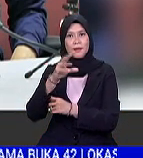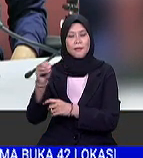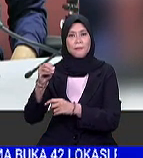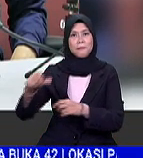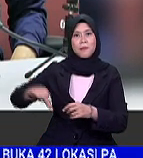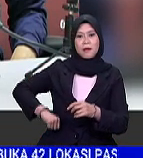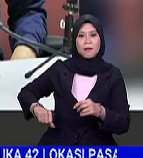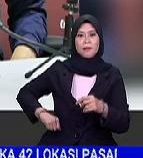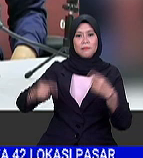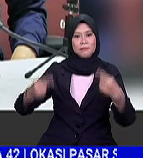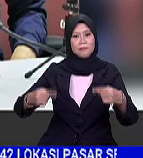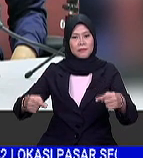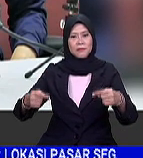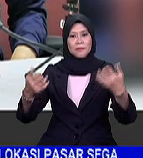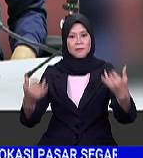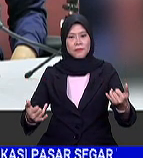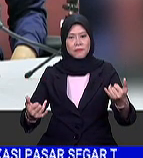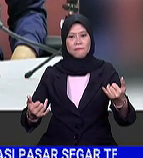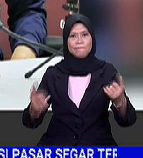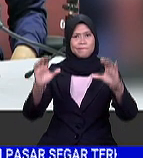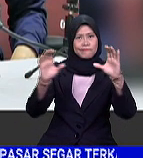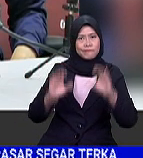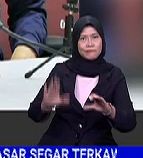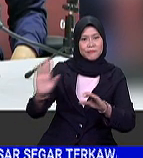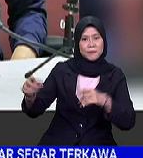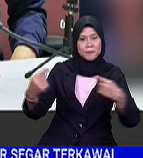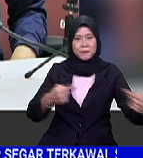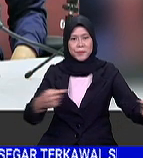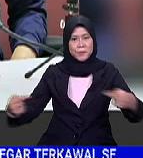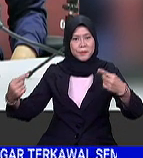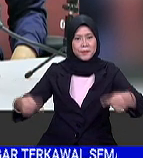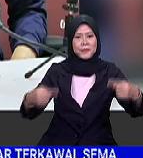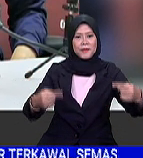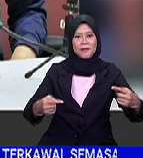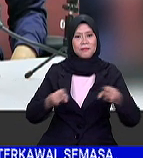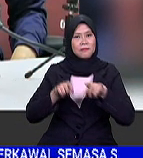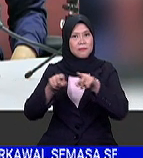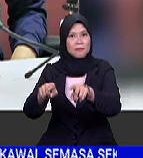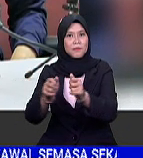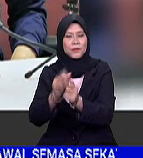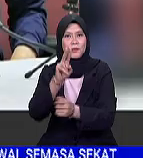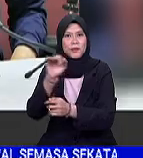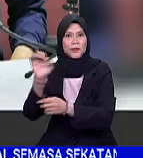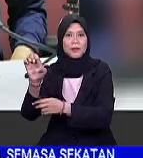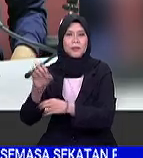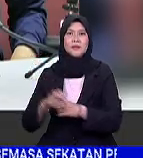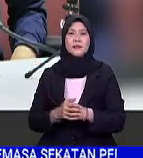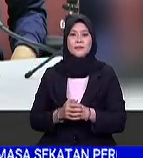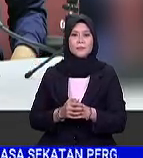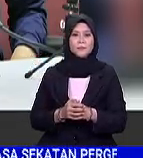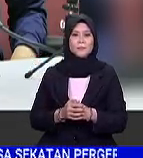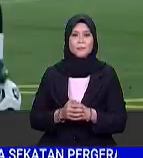similarity with playing style of the UAE. At the same time, we need to be